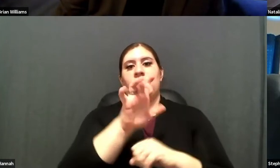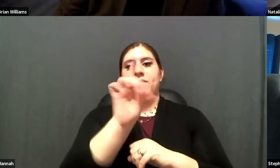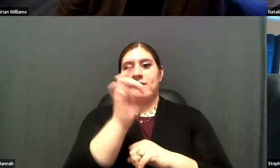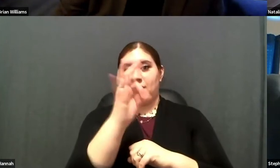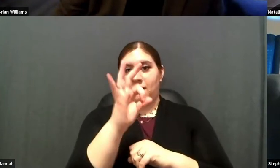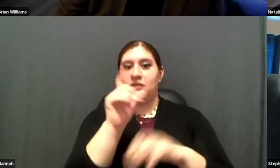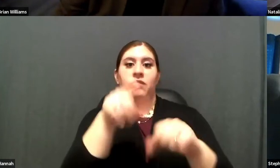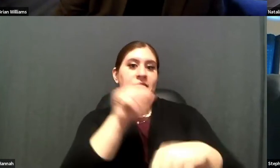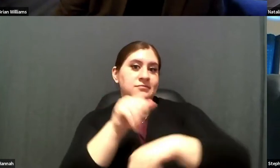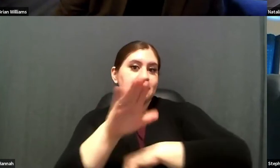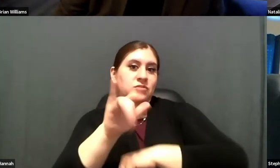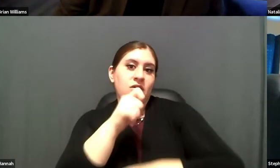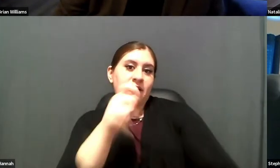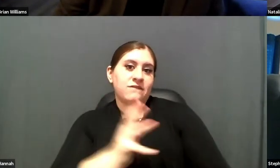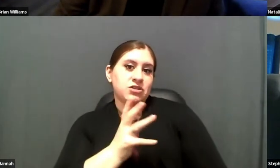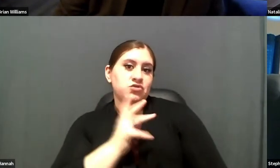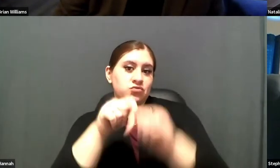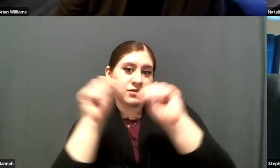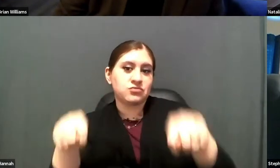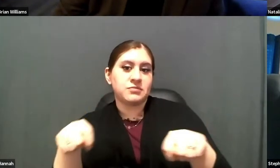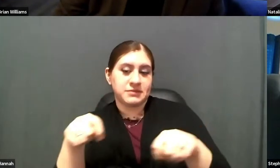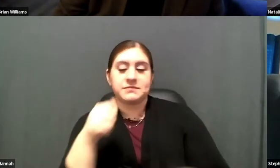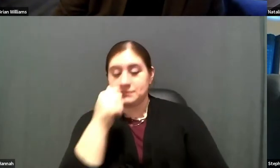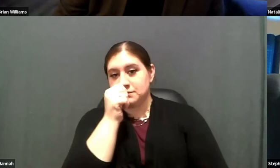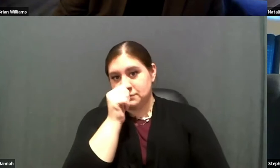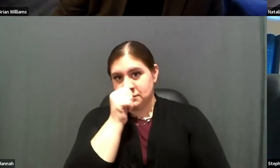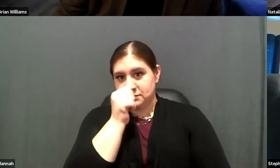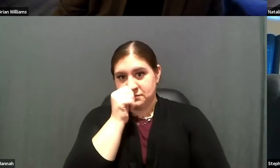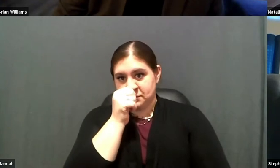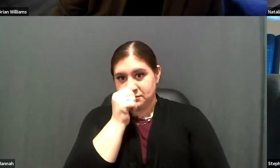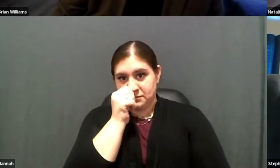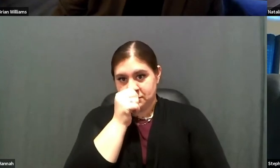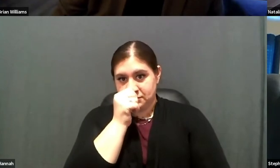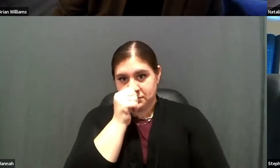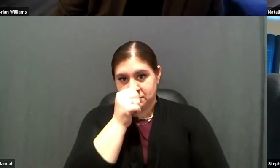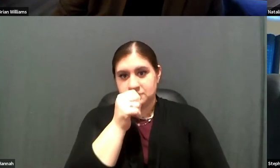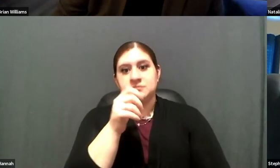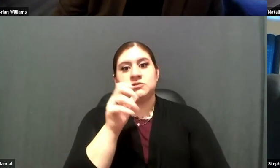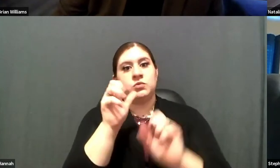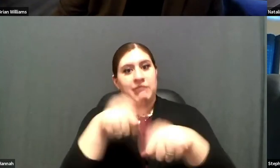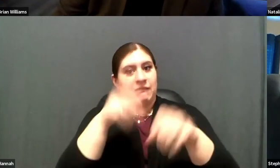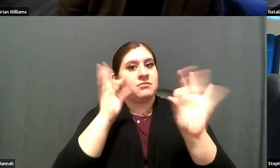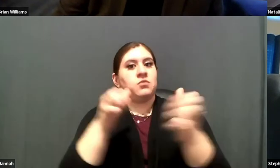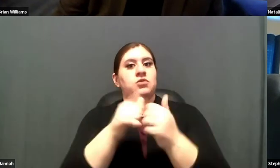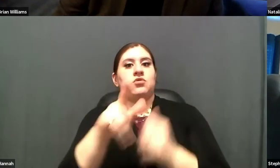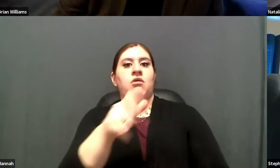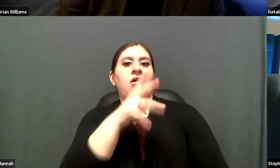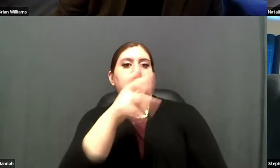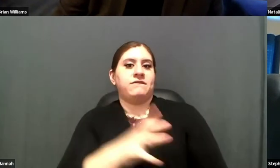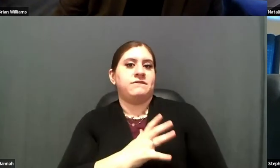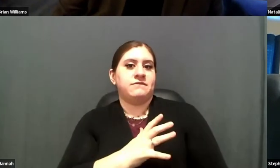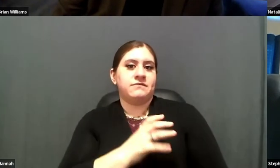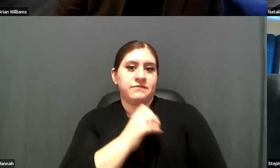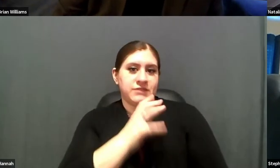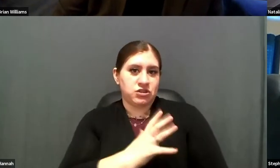actually submit your unofficial transcripts through that portal. So we can render decision with your with an unofficial